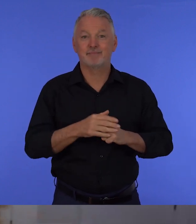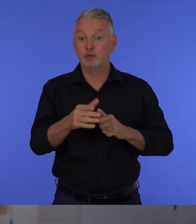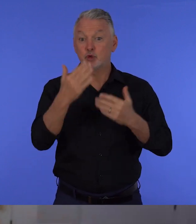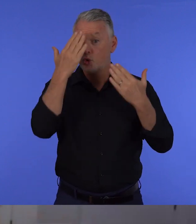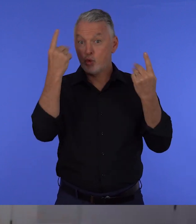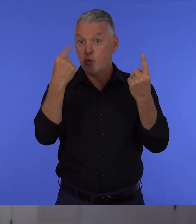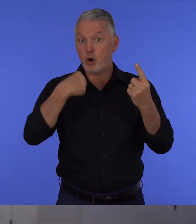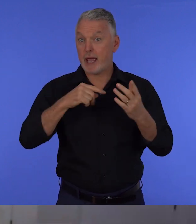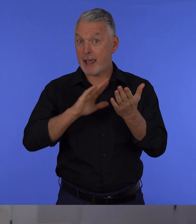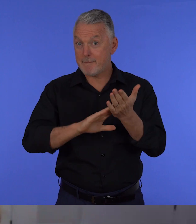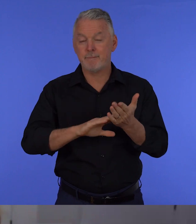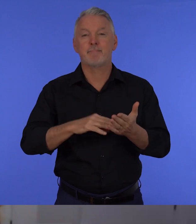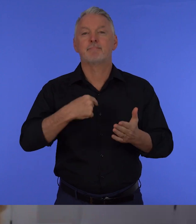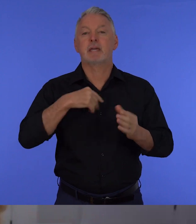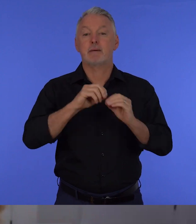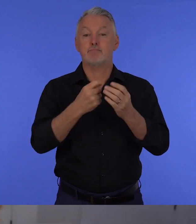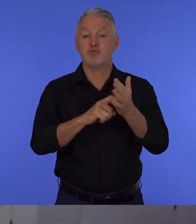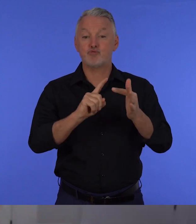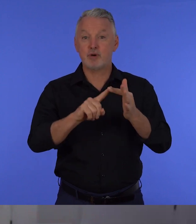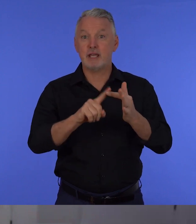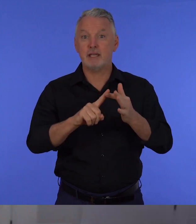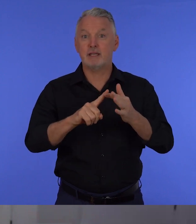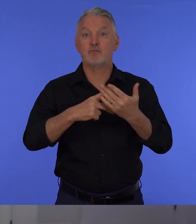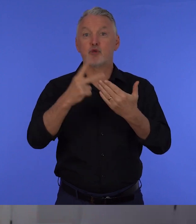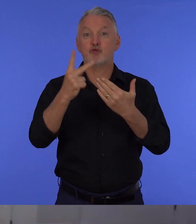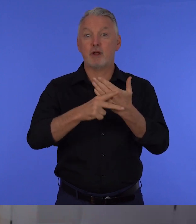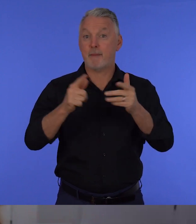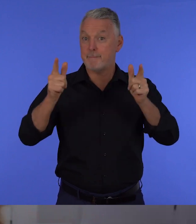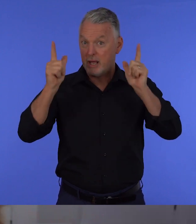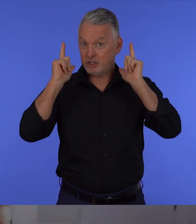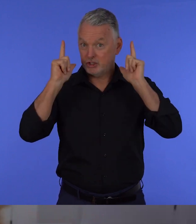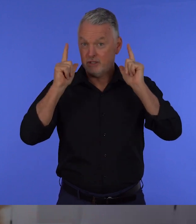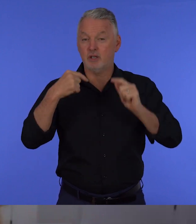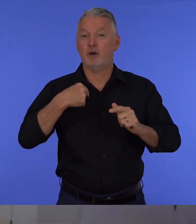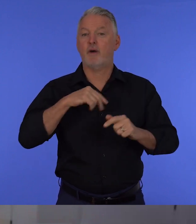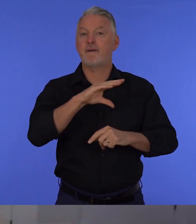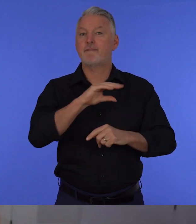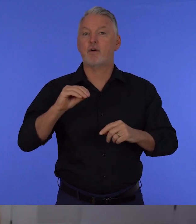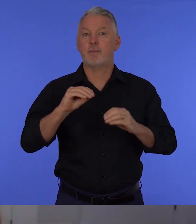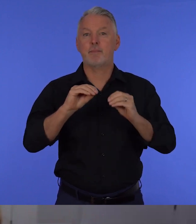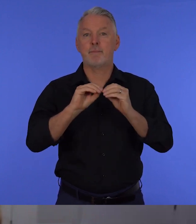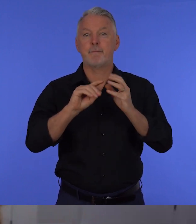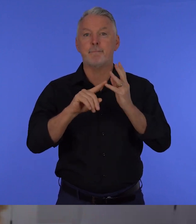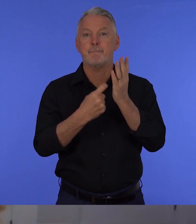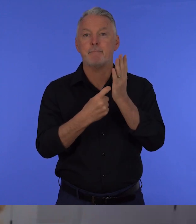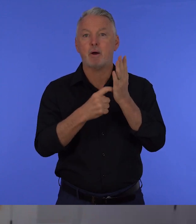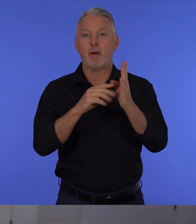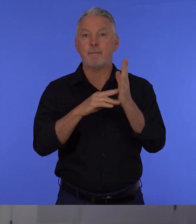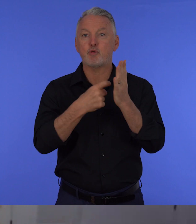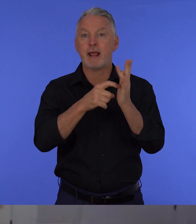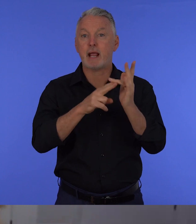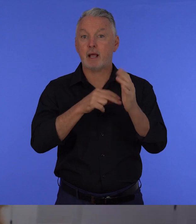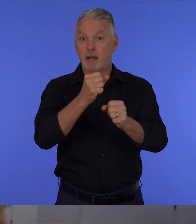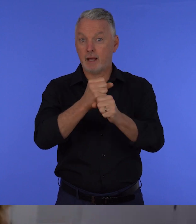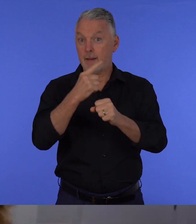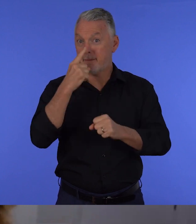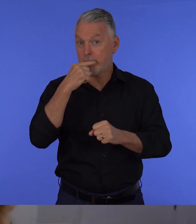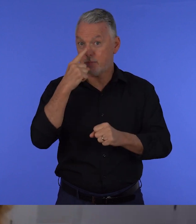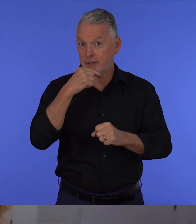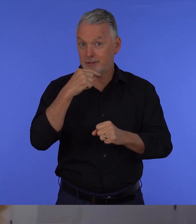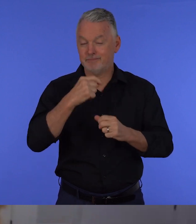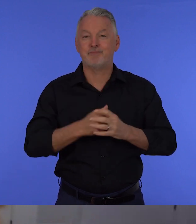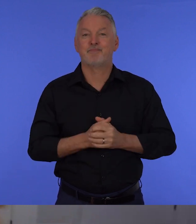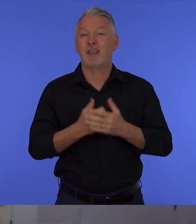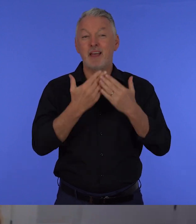to elders past and present. For those that don't know me, my name is Bree. I'm the program manager from Kindred, and I'm joining today from the land